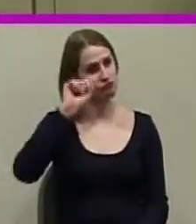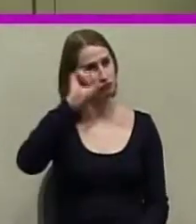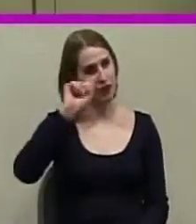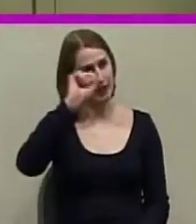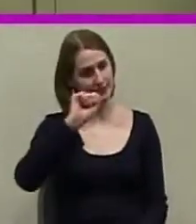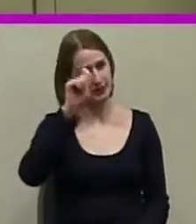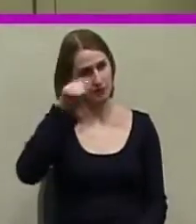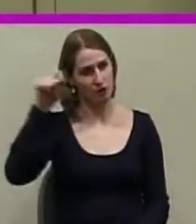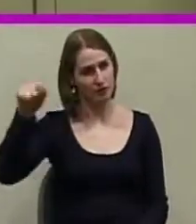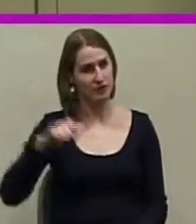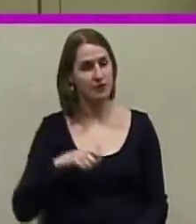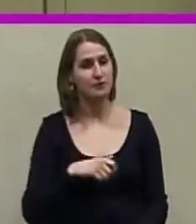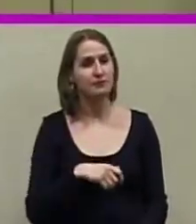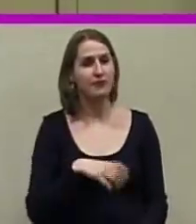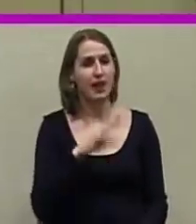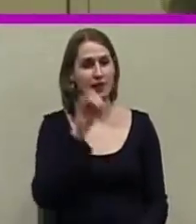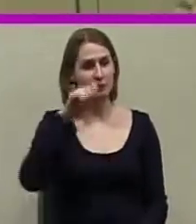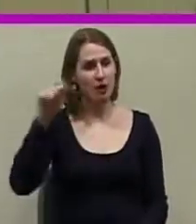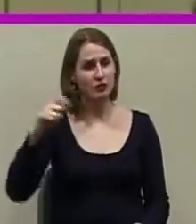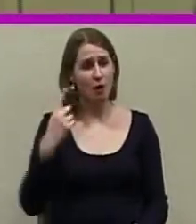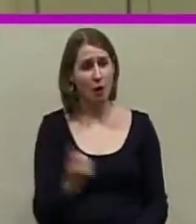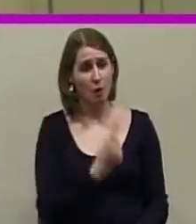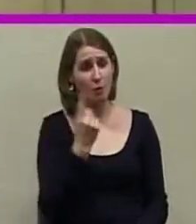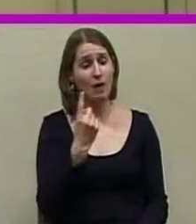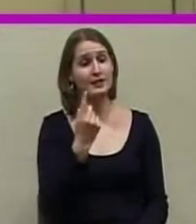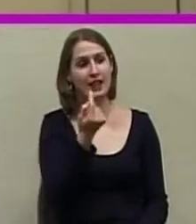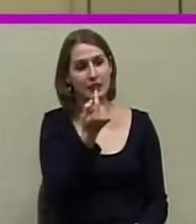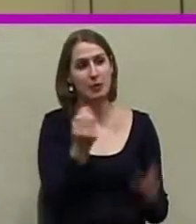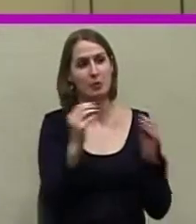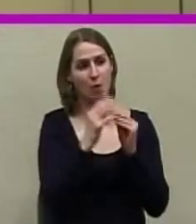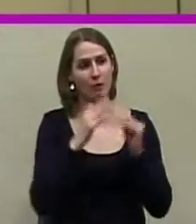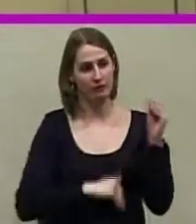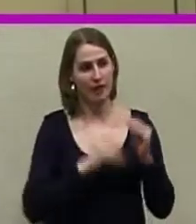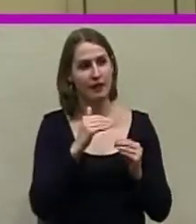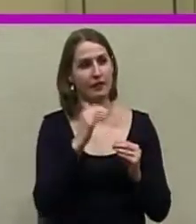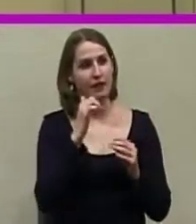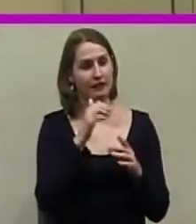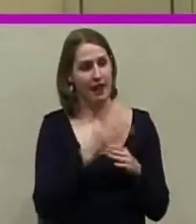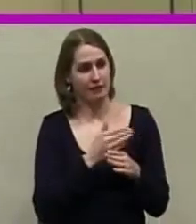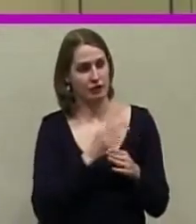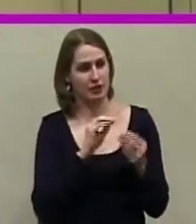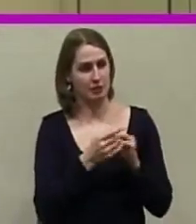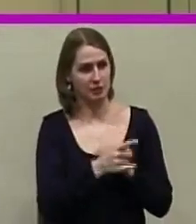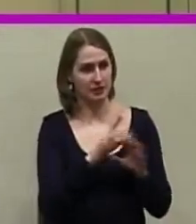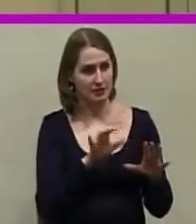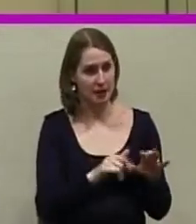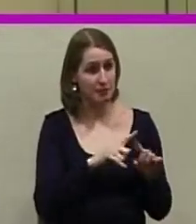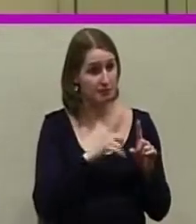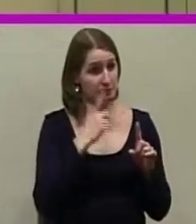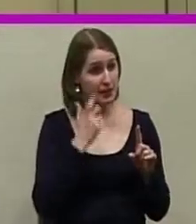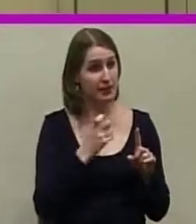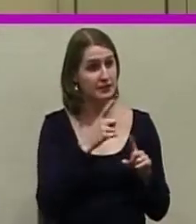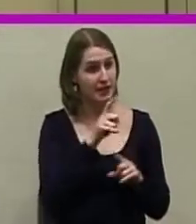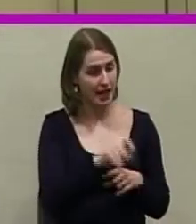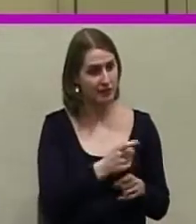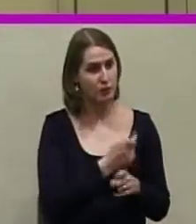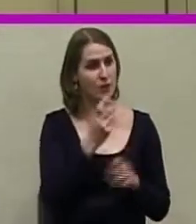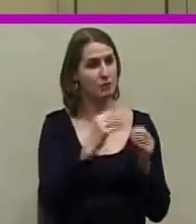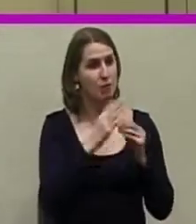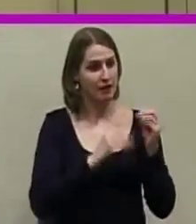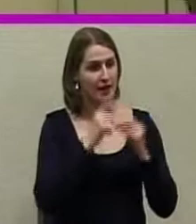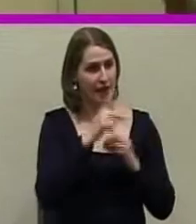up was always a little bit larger than the average number of times David did this. Because he's got to win over half the time with no change in his